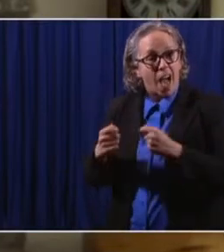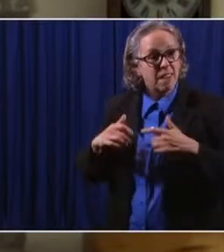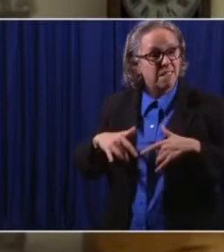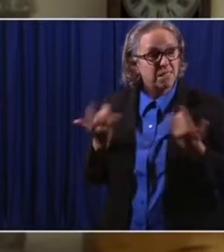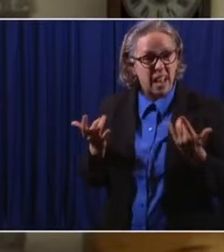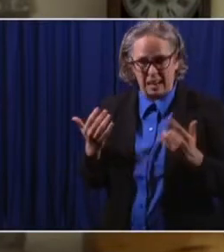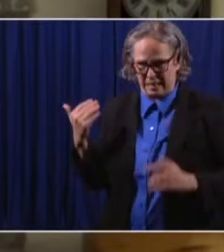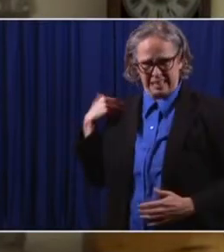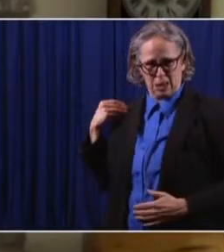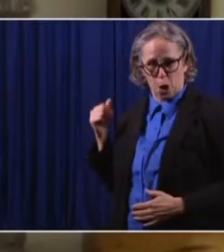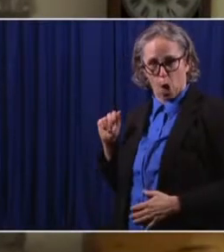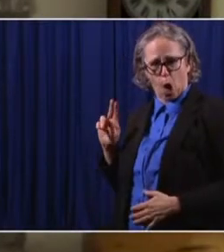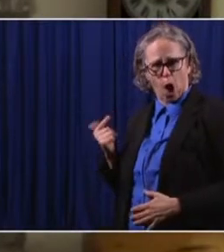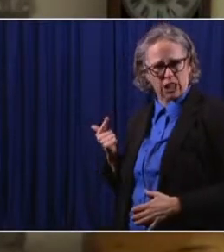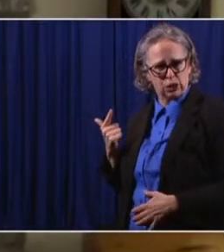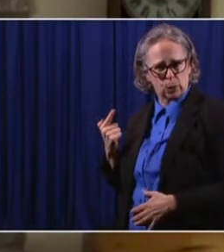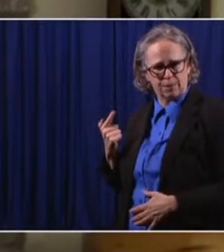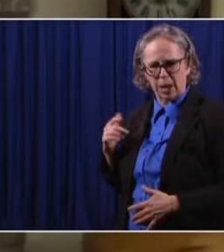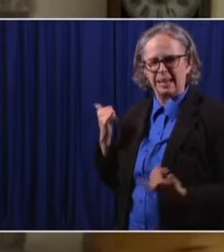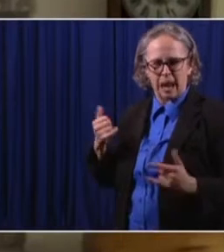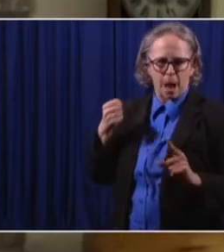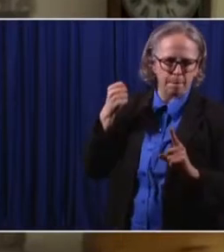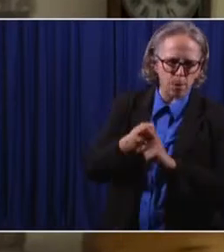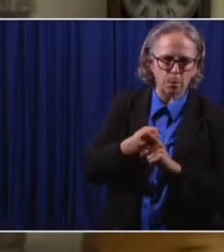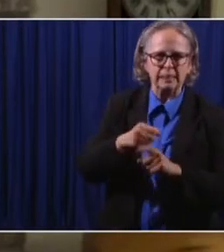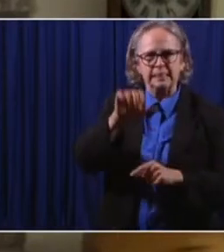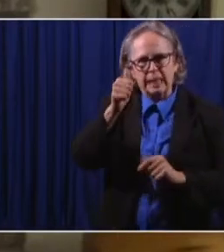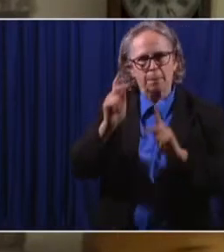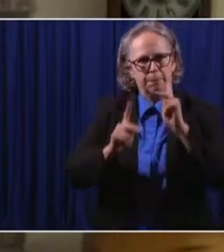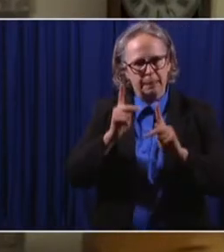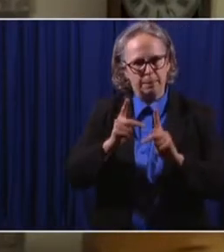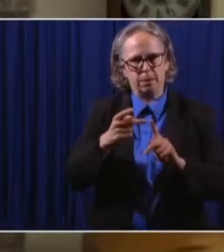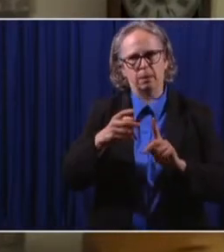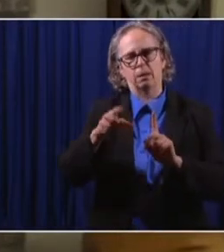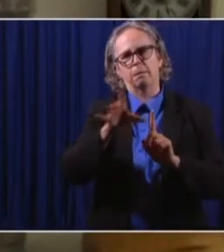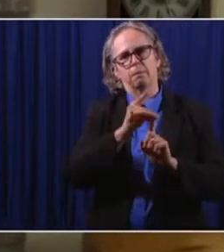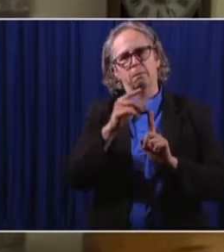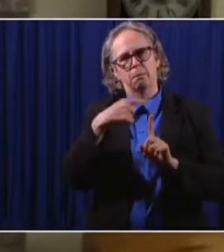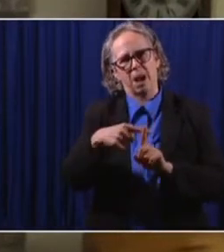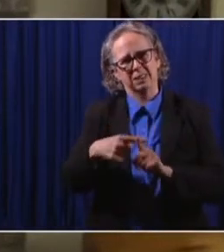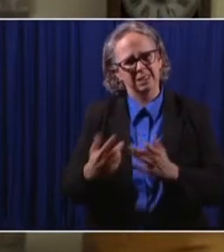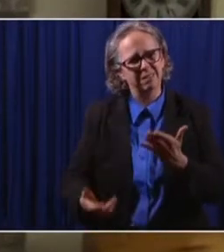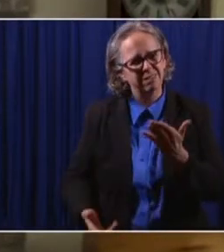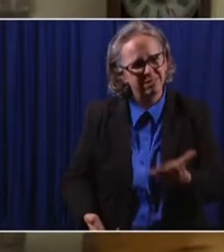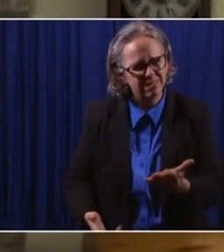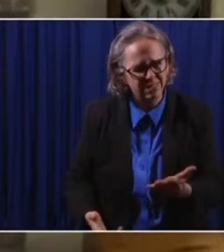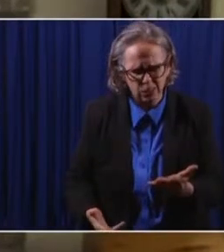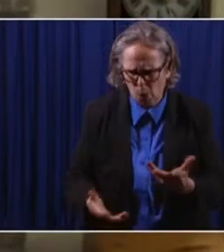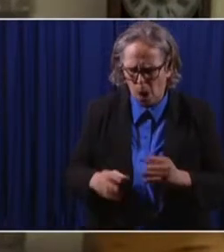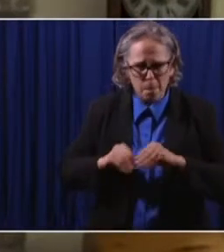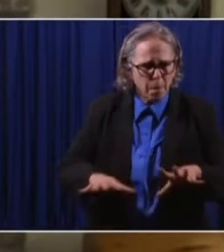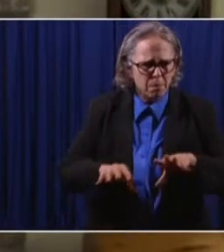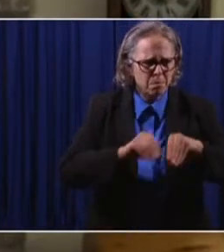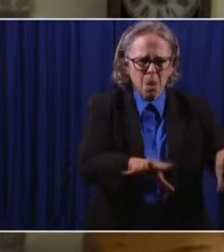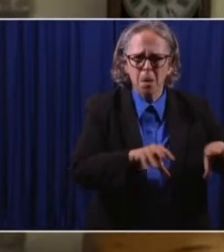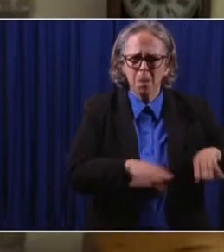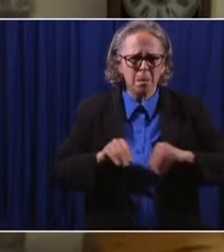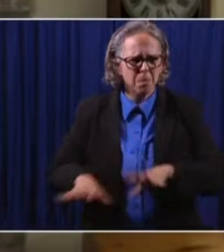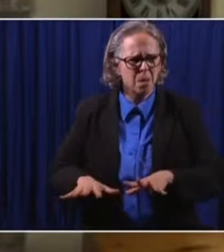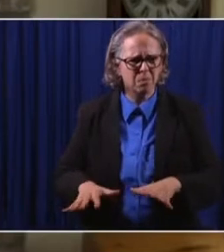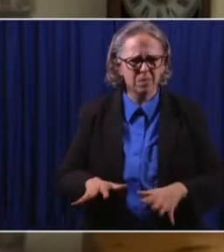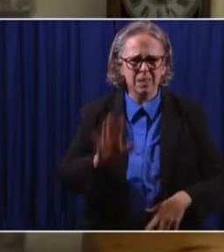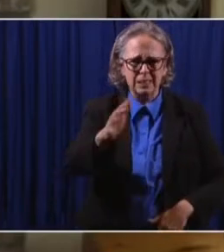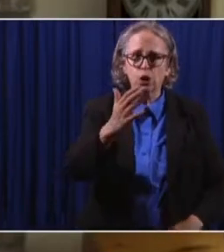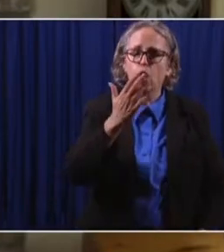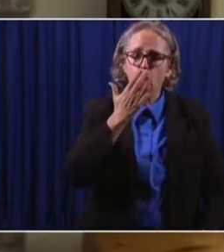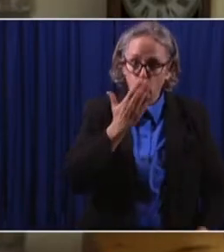21st. But certainly not everything we're hearing is bad. A lot of good things that are in fact going on. I'll just